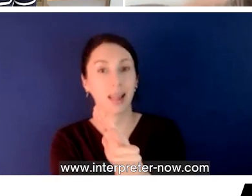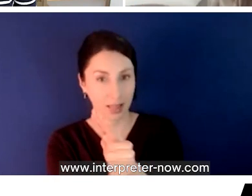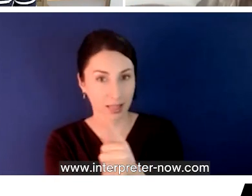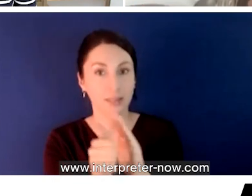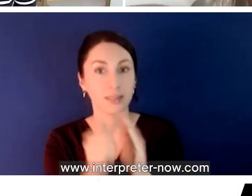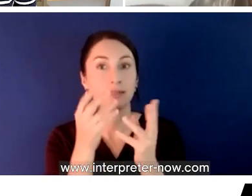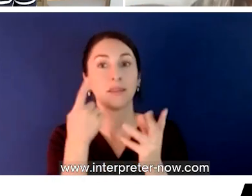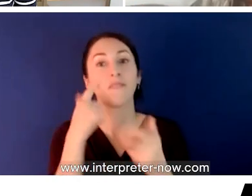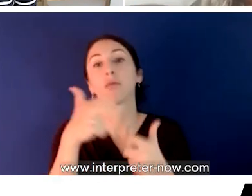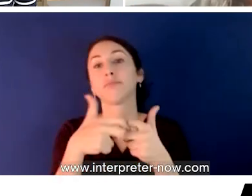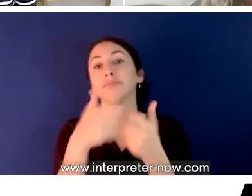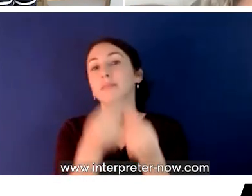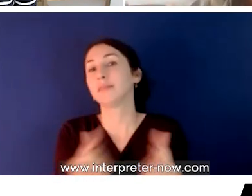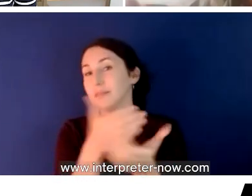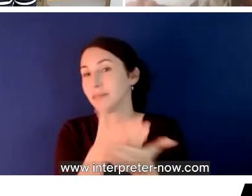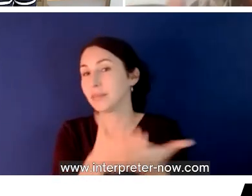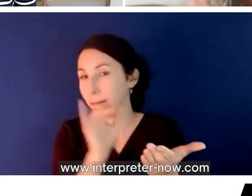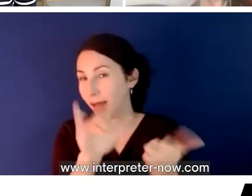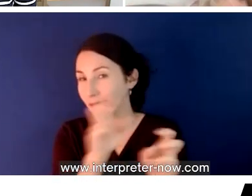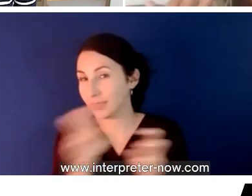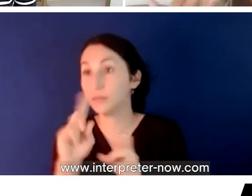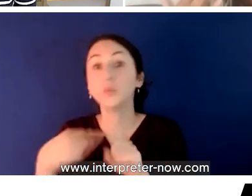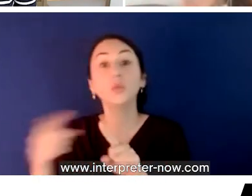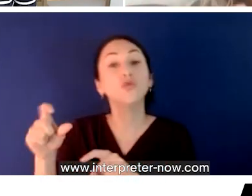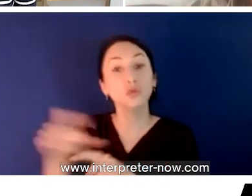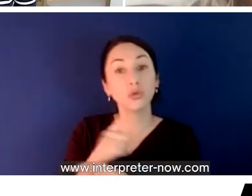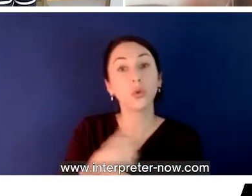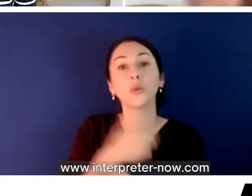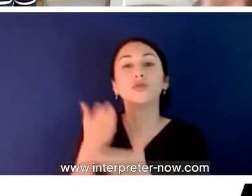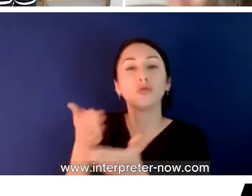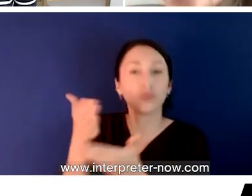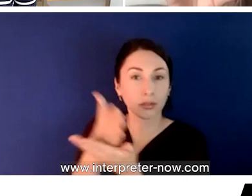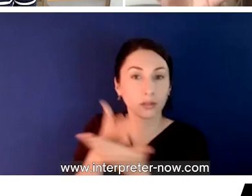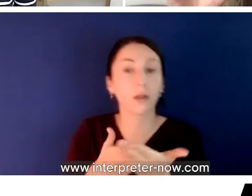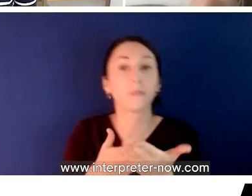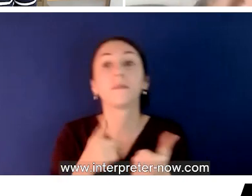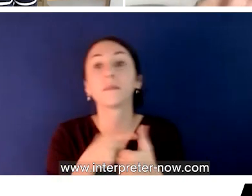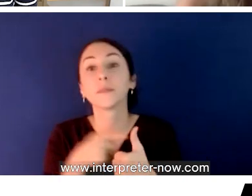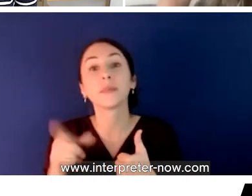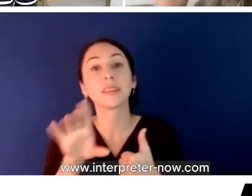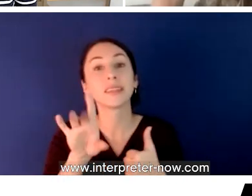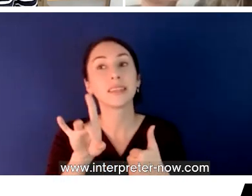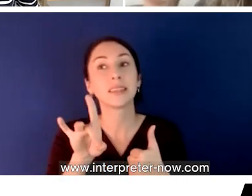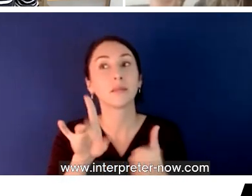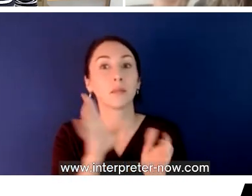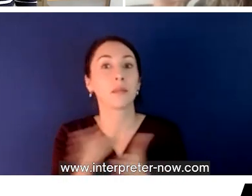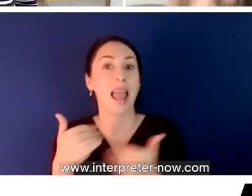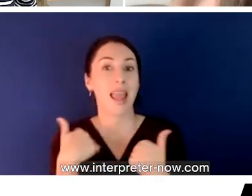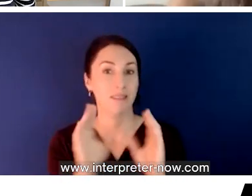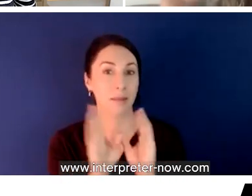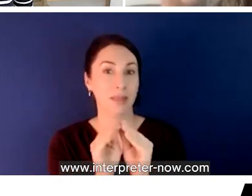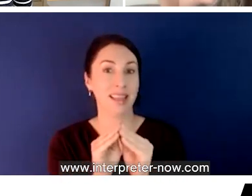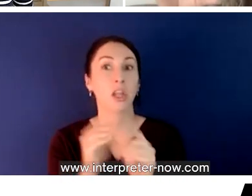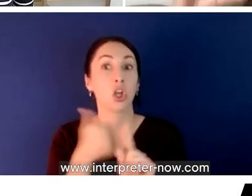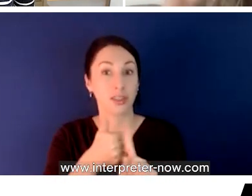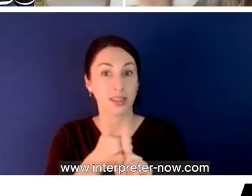these issues? So when she called up, for example, we suggested a few things. One, they were about to have a meeting, her, the person who had